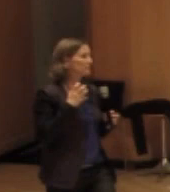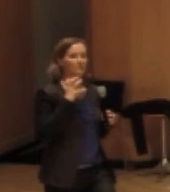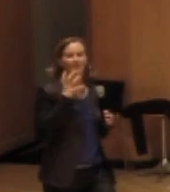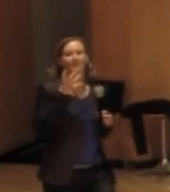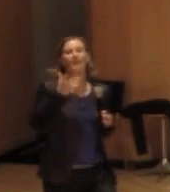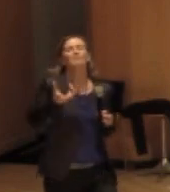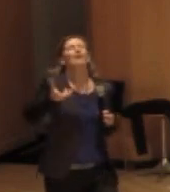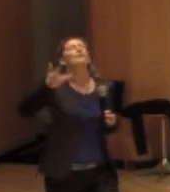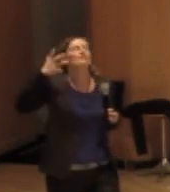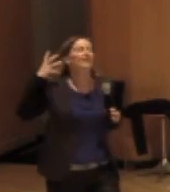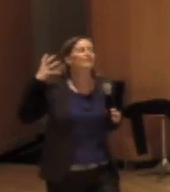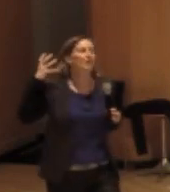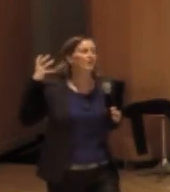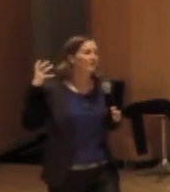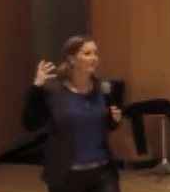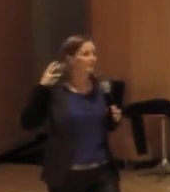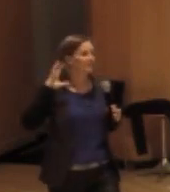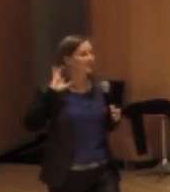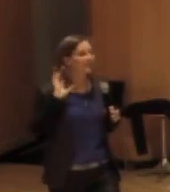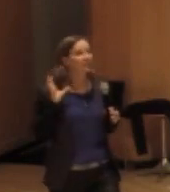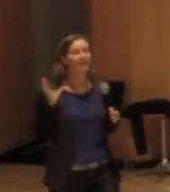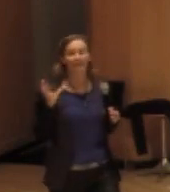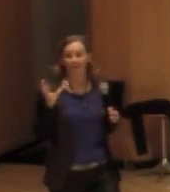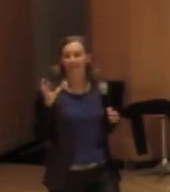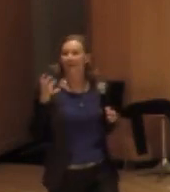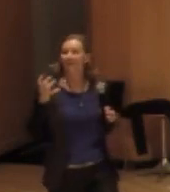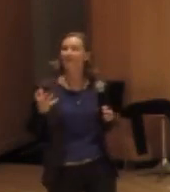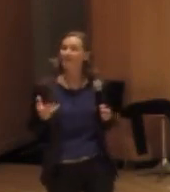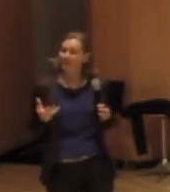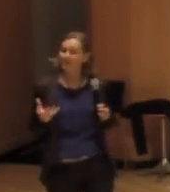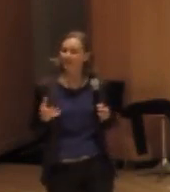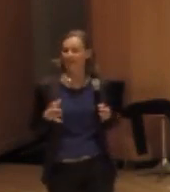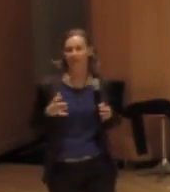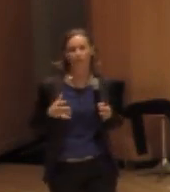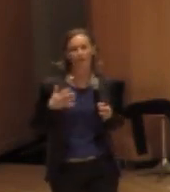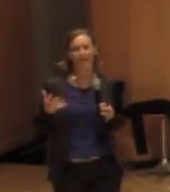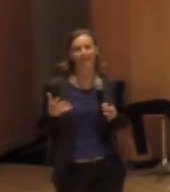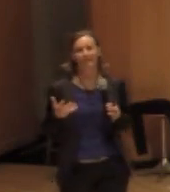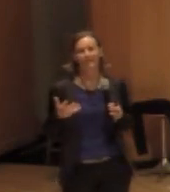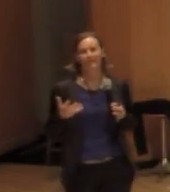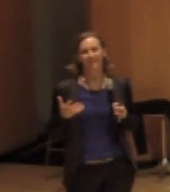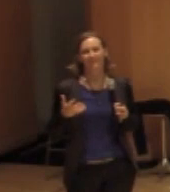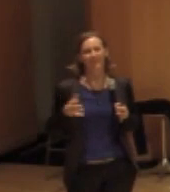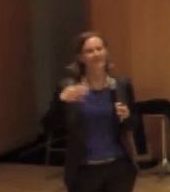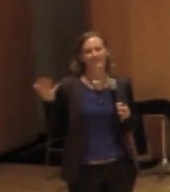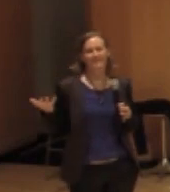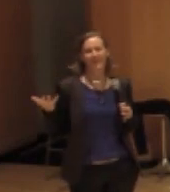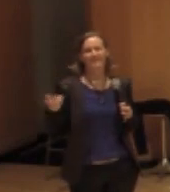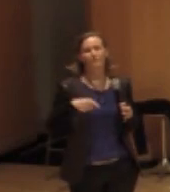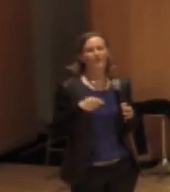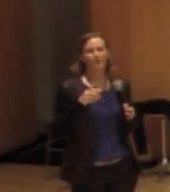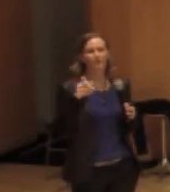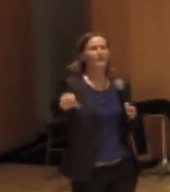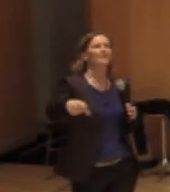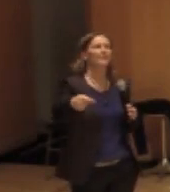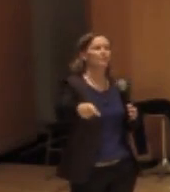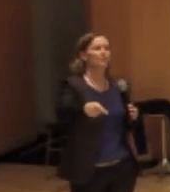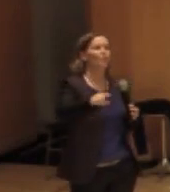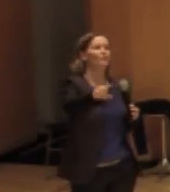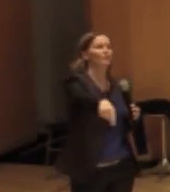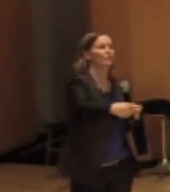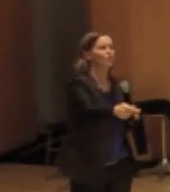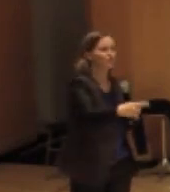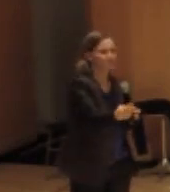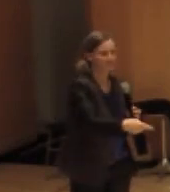through the actors and Come Out And Touch our ears and hear it and feel it in the way that it's intended when we're putting it